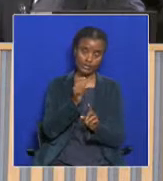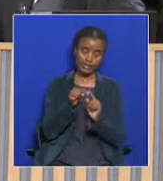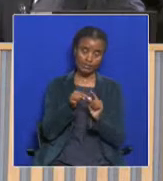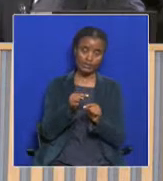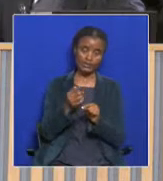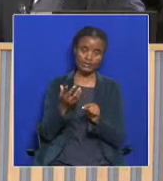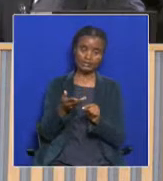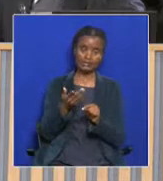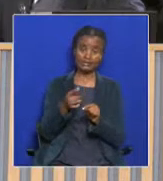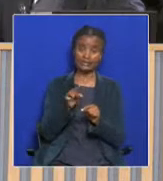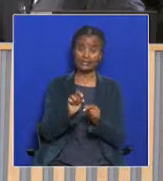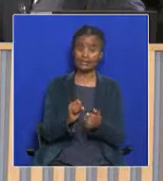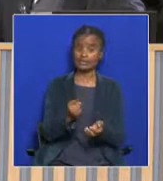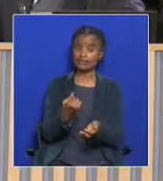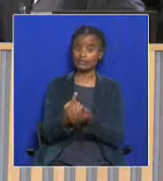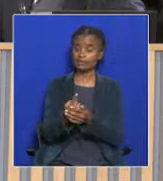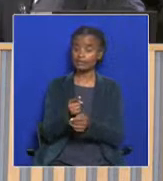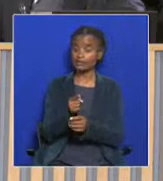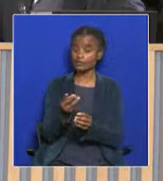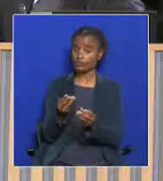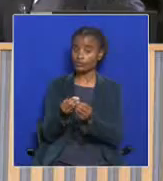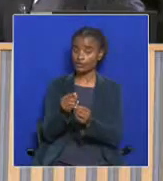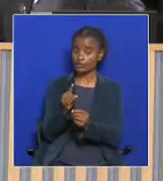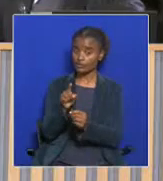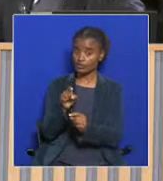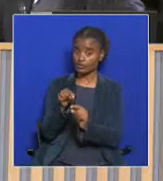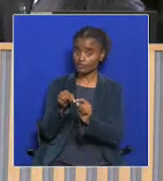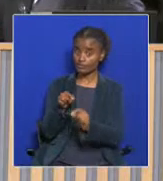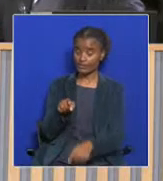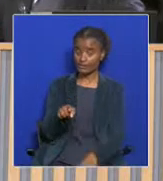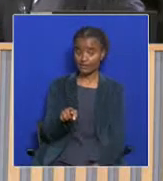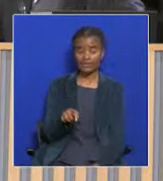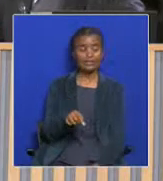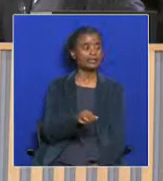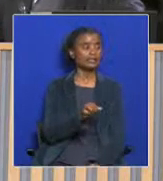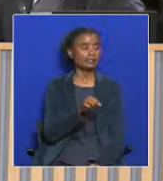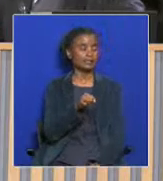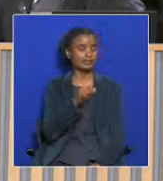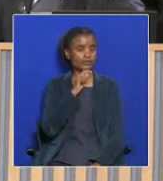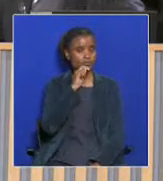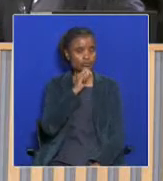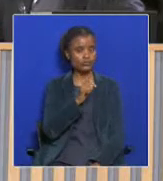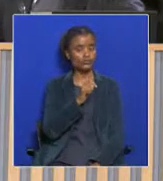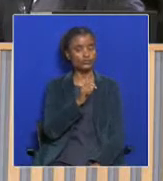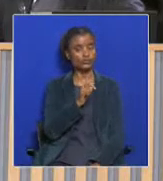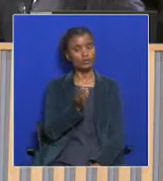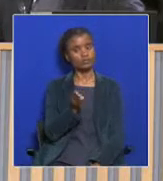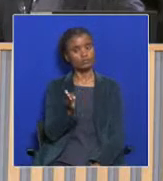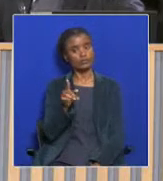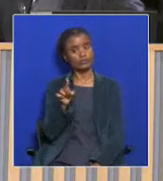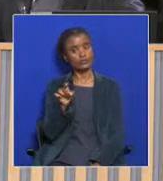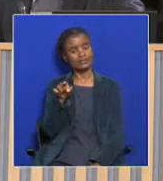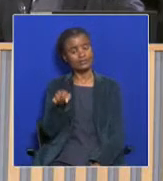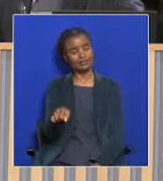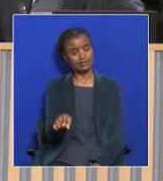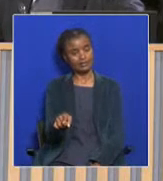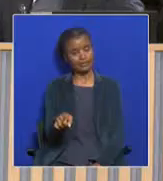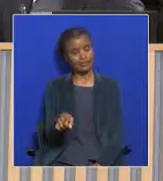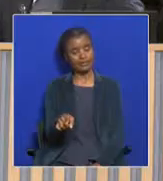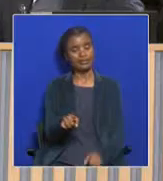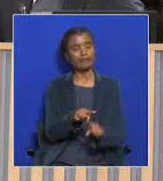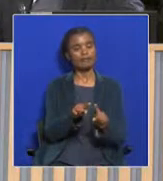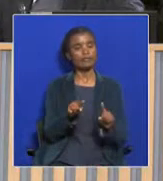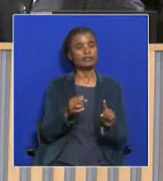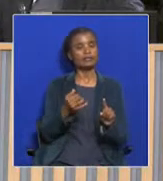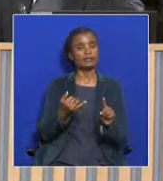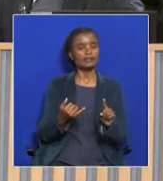raised with her. Indeed. So indeed it does appear that Yes. it was raised with her. But what's your